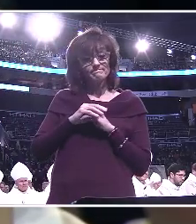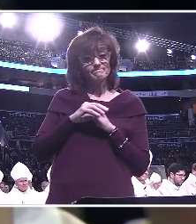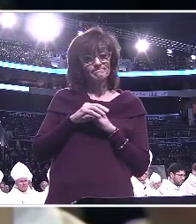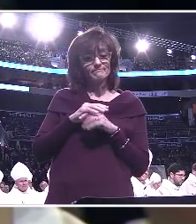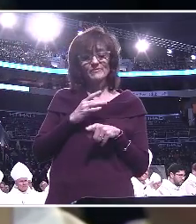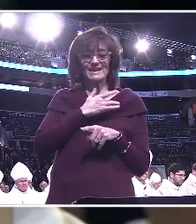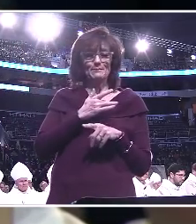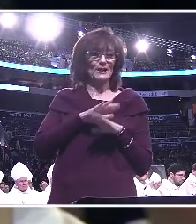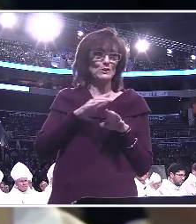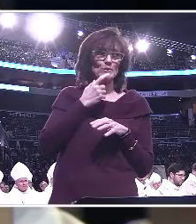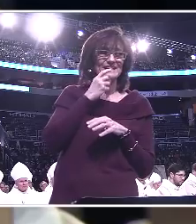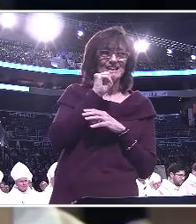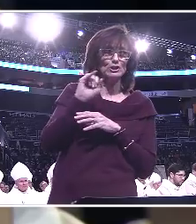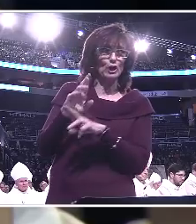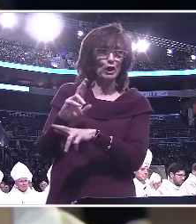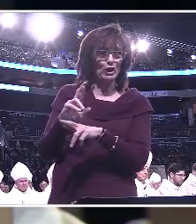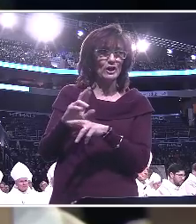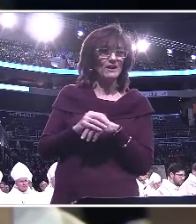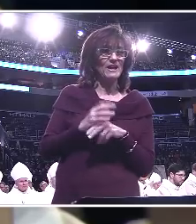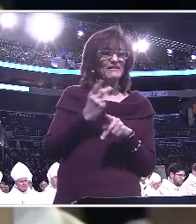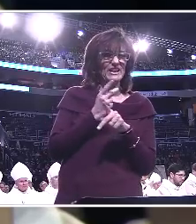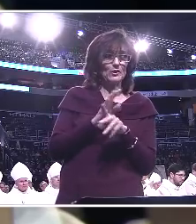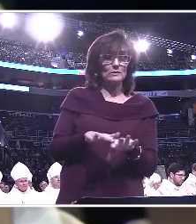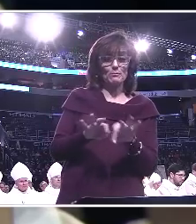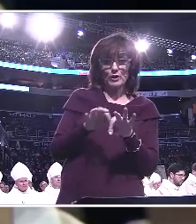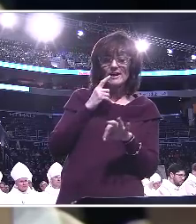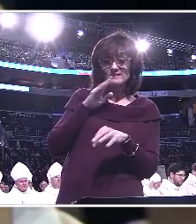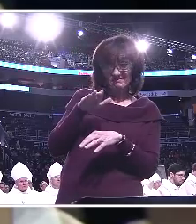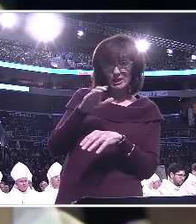and I normally don't say "sir" to people, but I figured it was probably important, "sir,